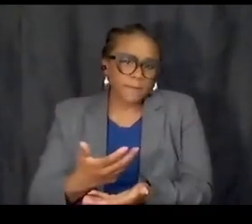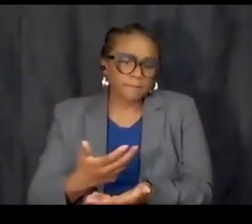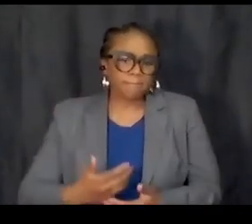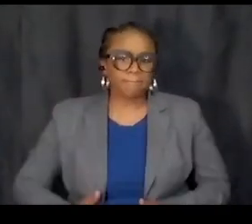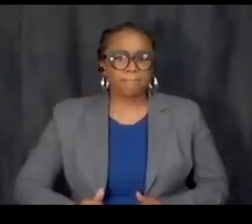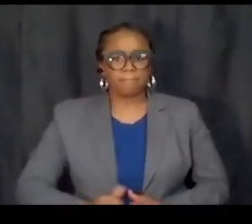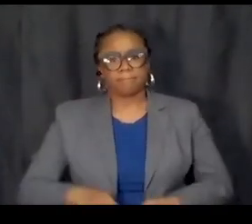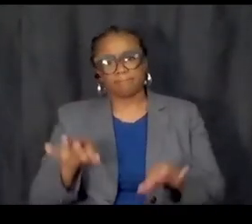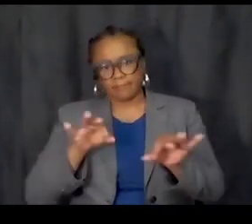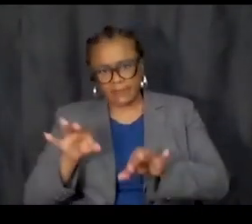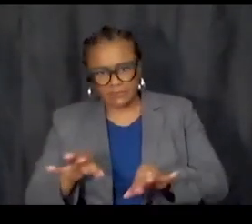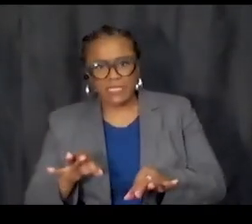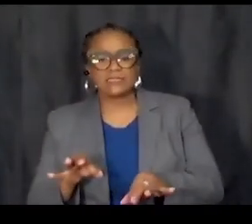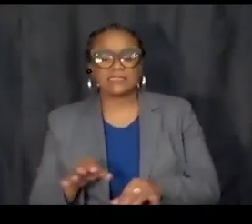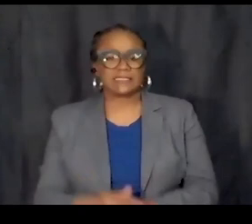explains